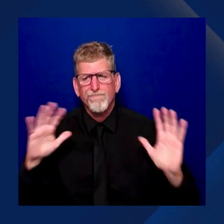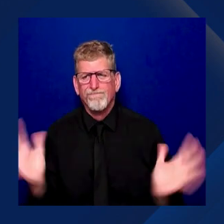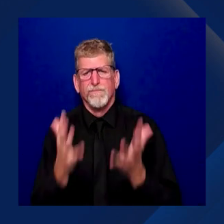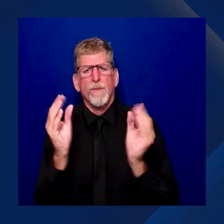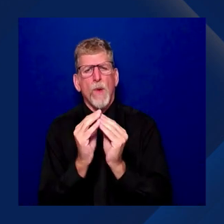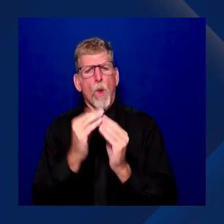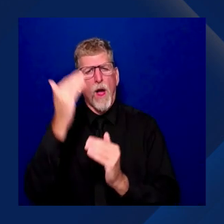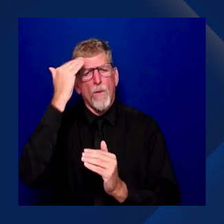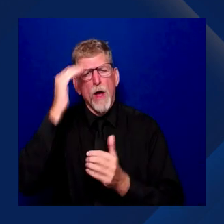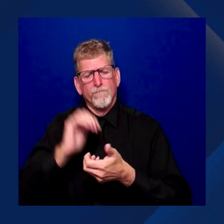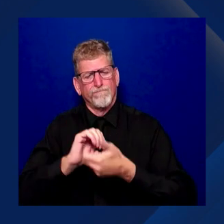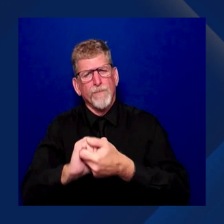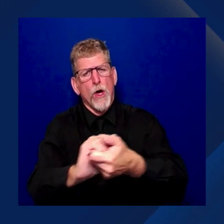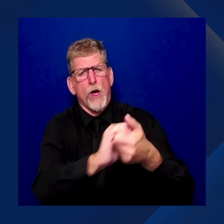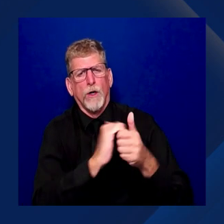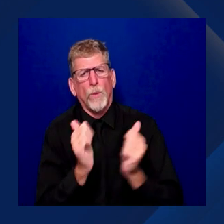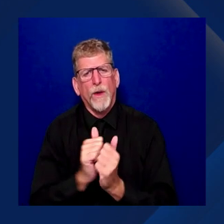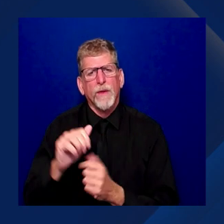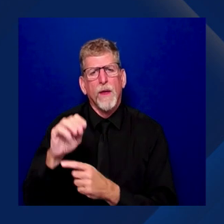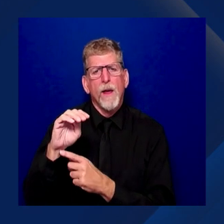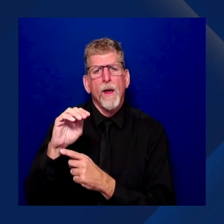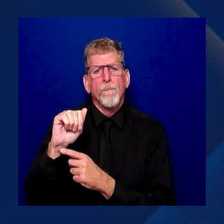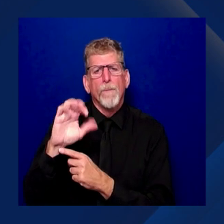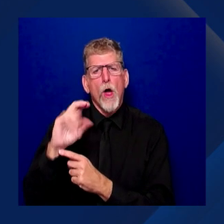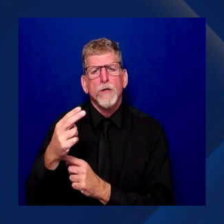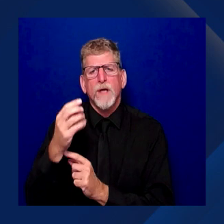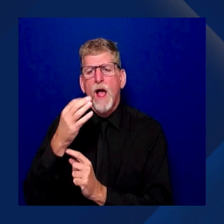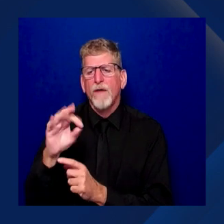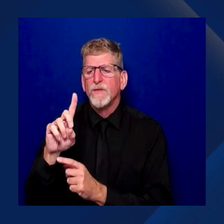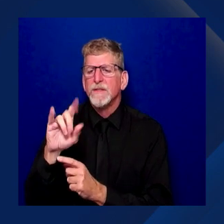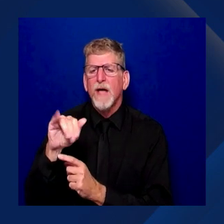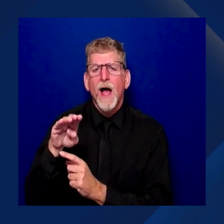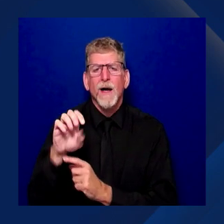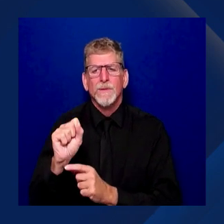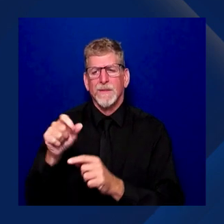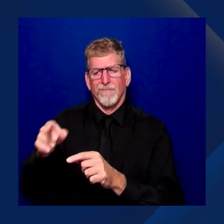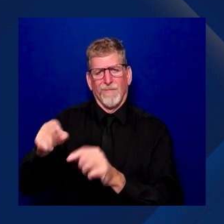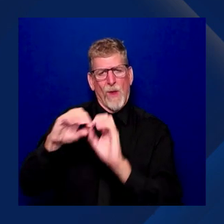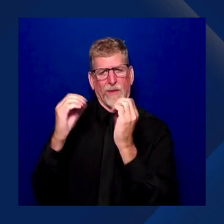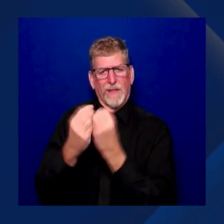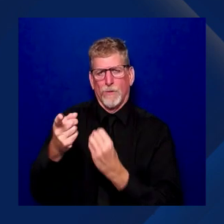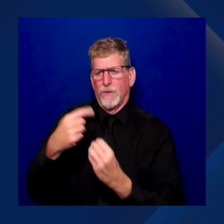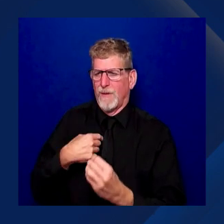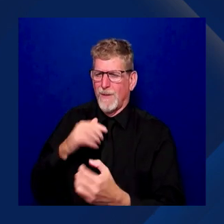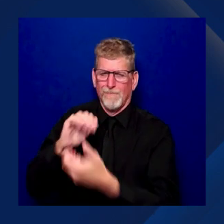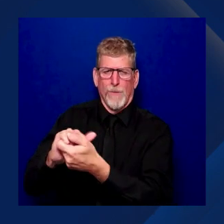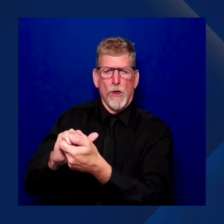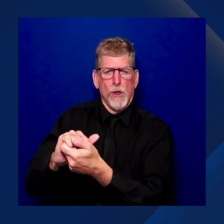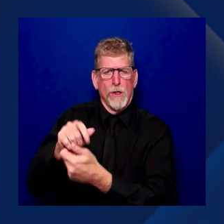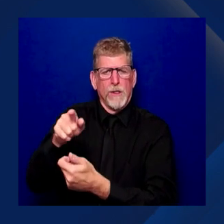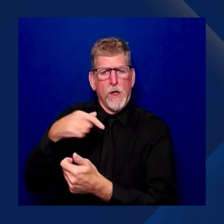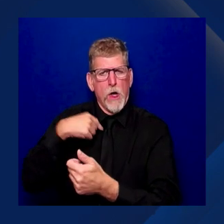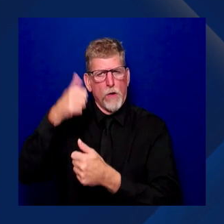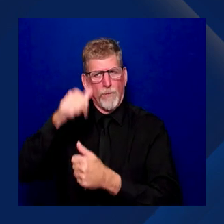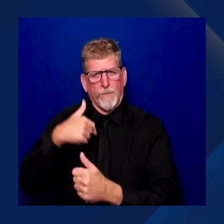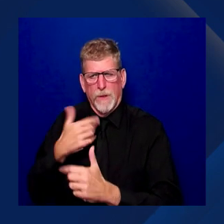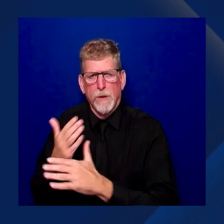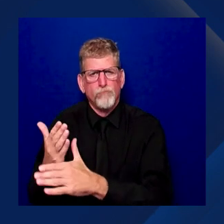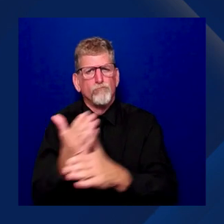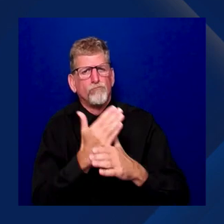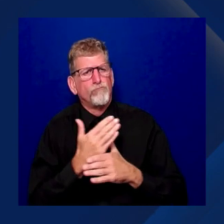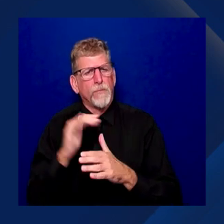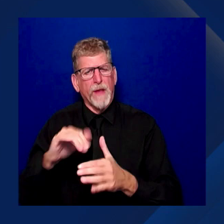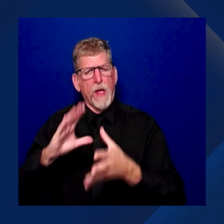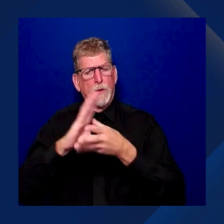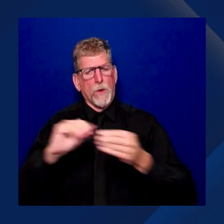doing important work for so long in this space. Mm-hmm. And I feel like really sharing those stories. I remember my time in the hospital and just feeling